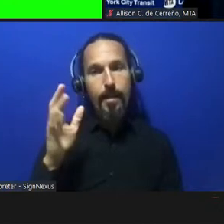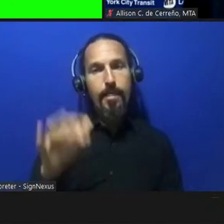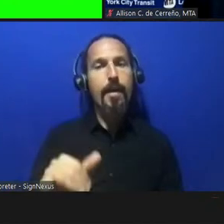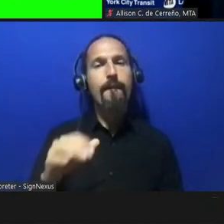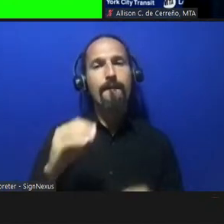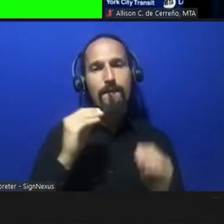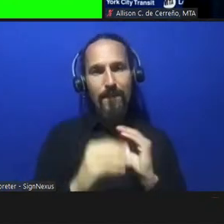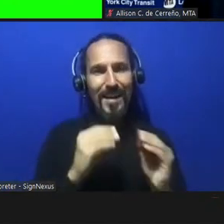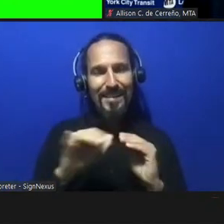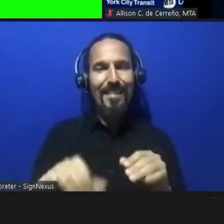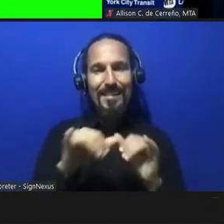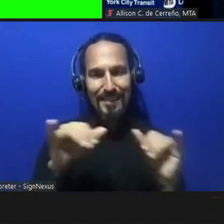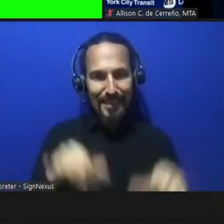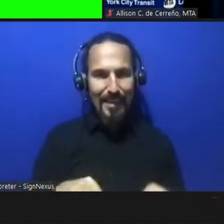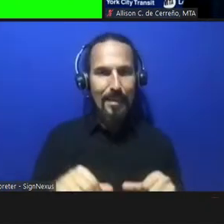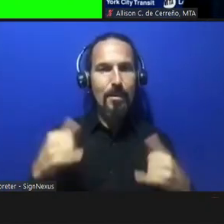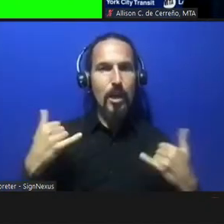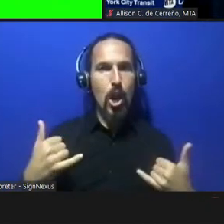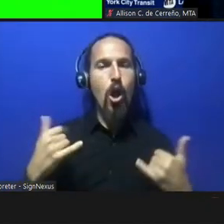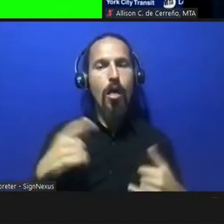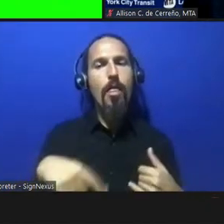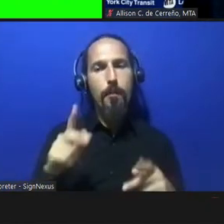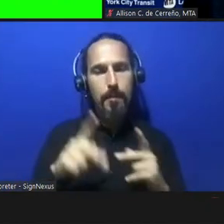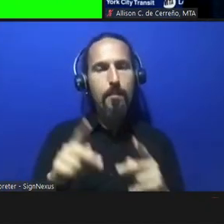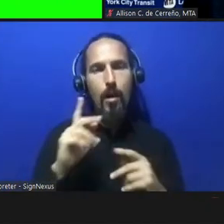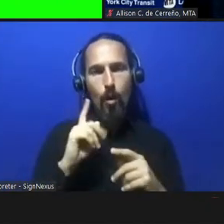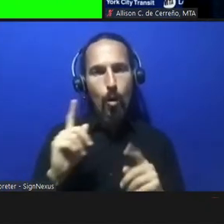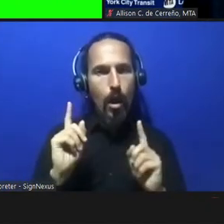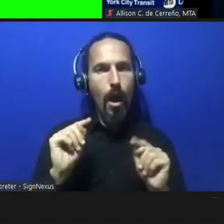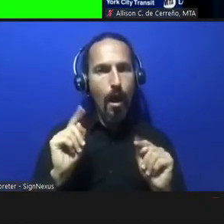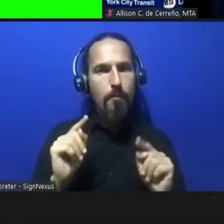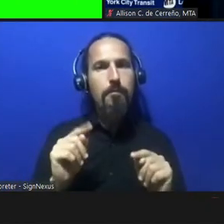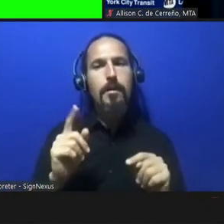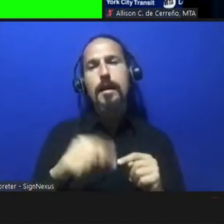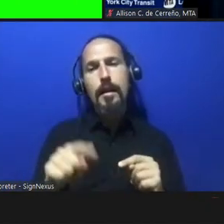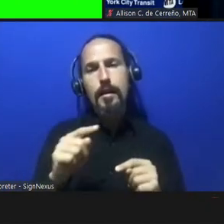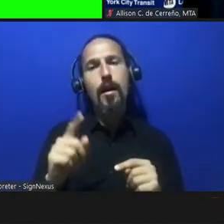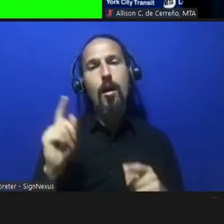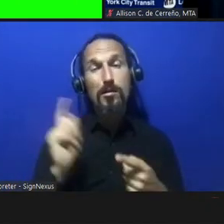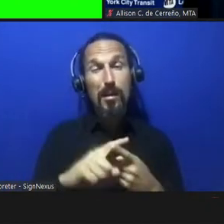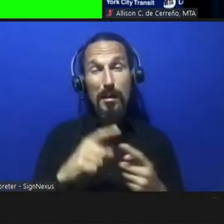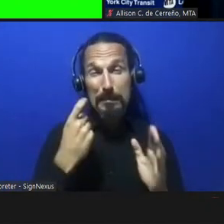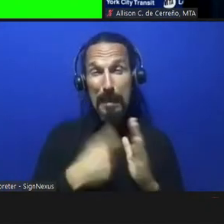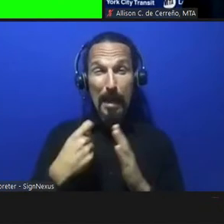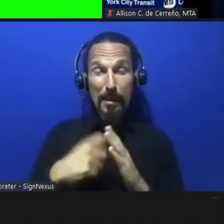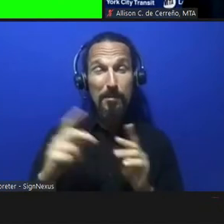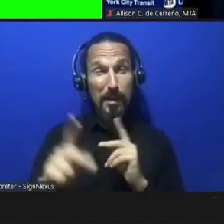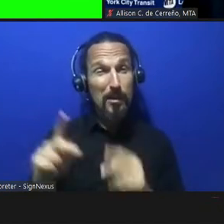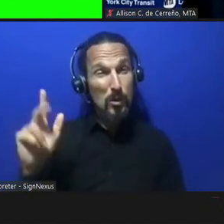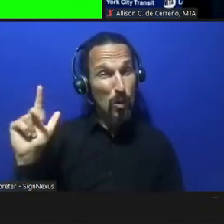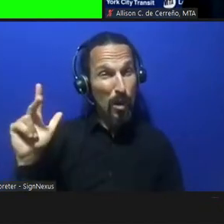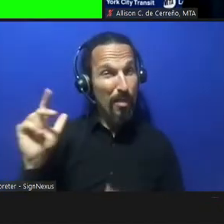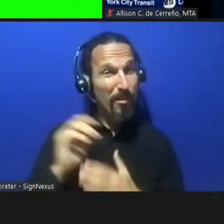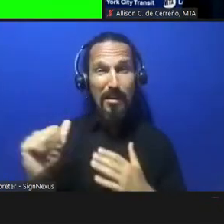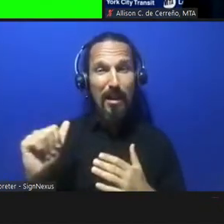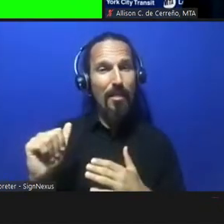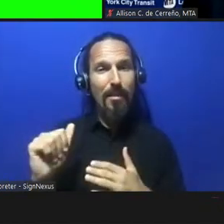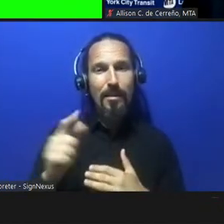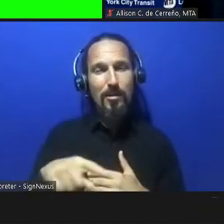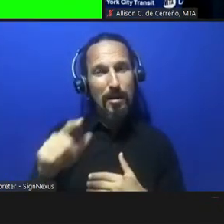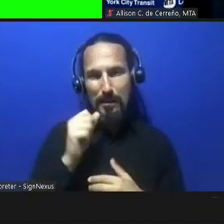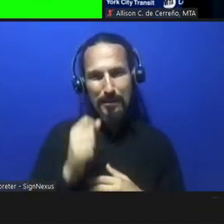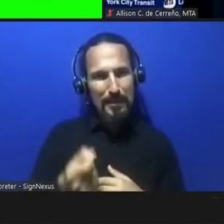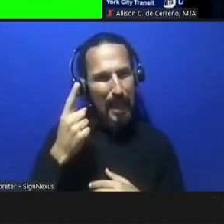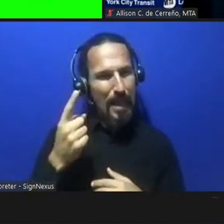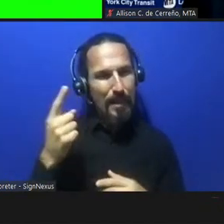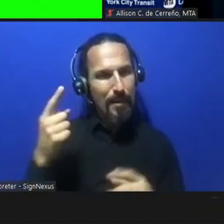the system that's currently existing and people will come until then taxing people 23 dollars you're not seeing the big picture